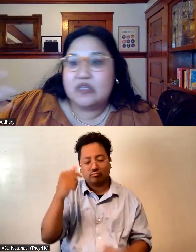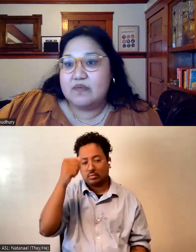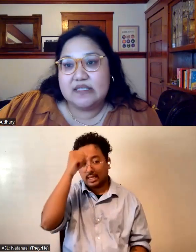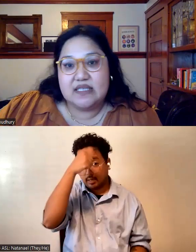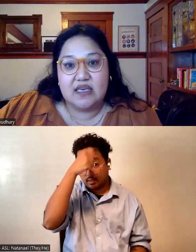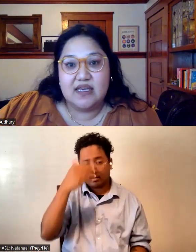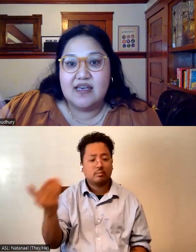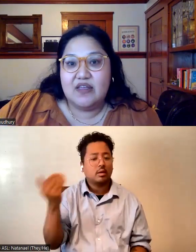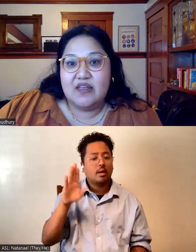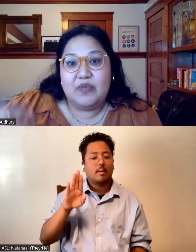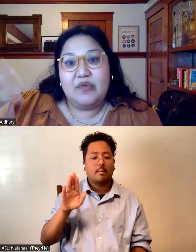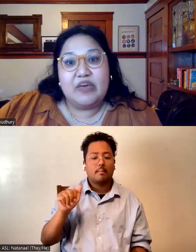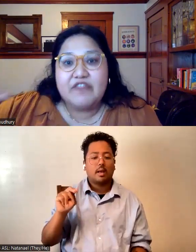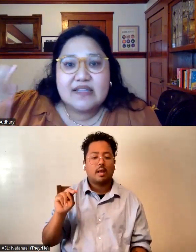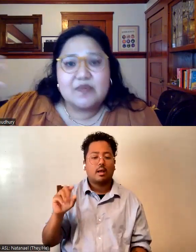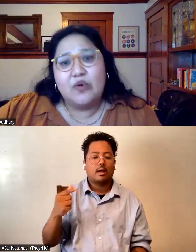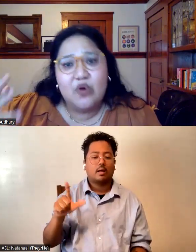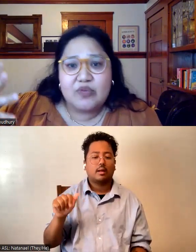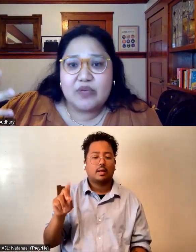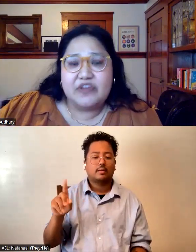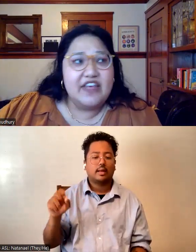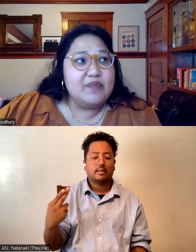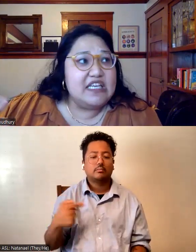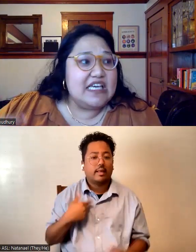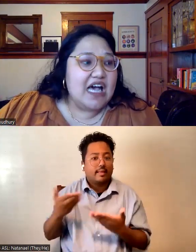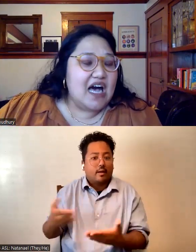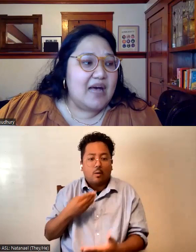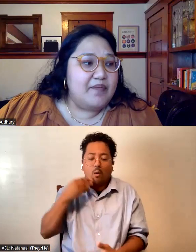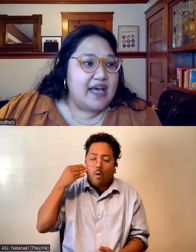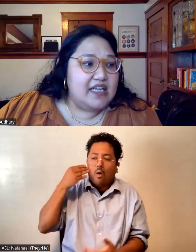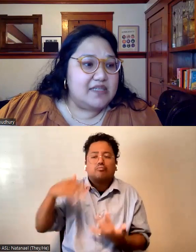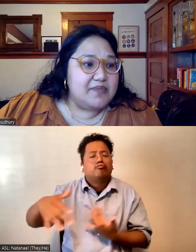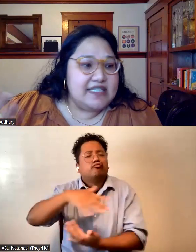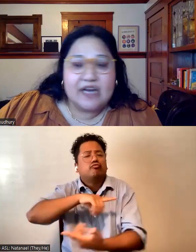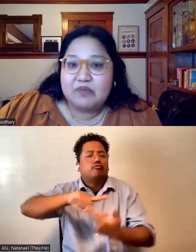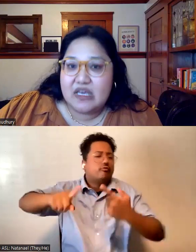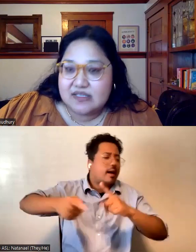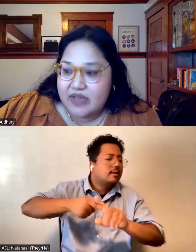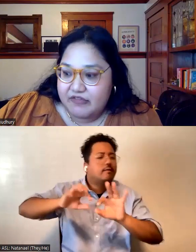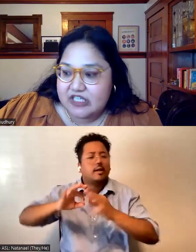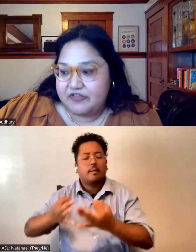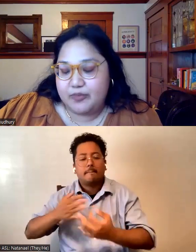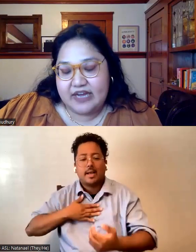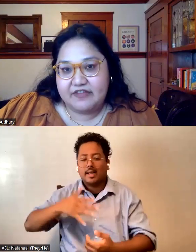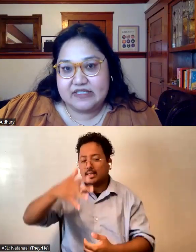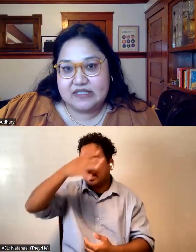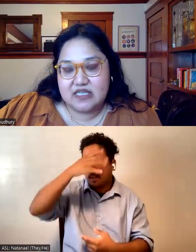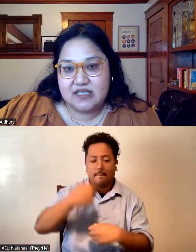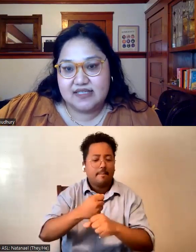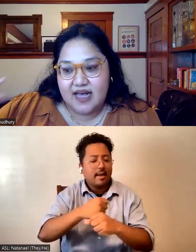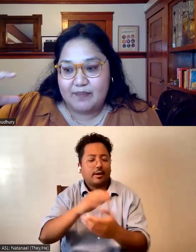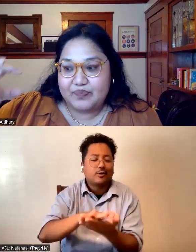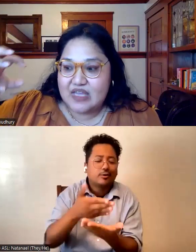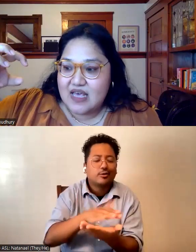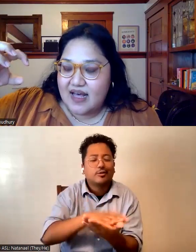was really missing, you know, being with my friends, being home, being with my family. And my dad would make us every day for breakfast